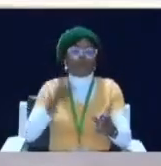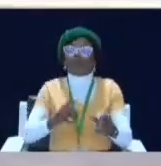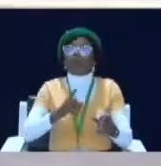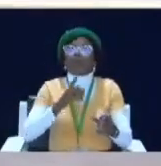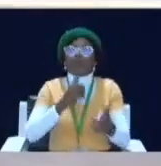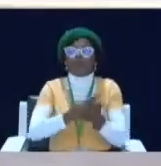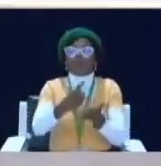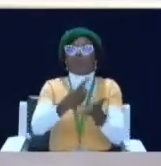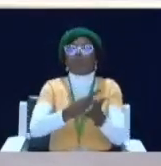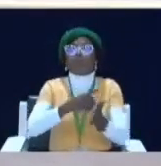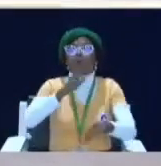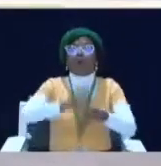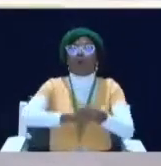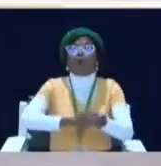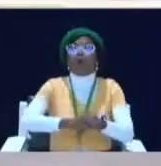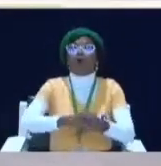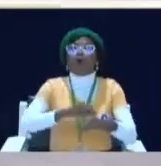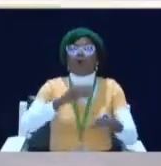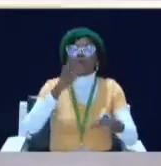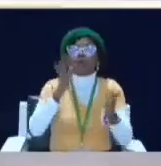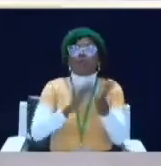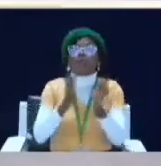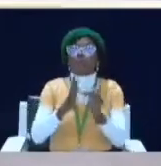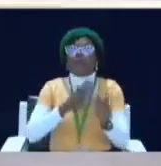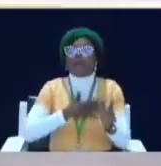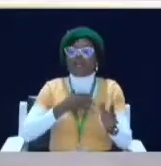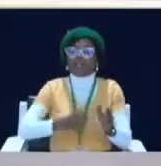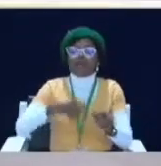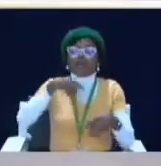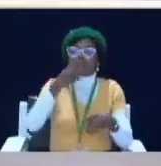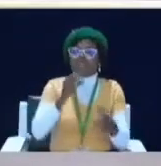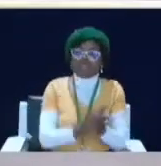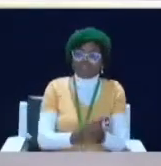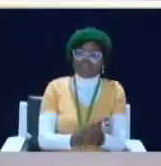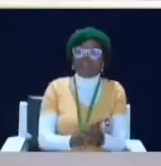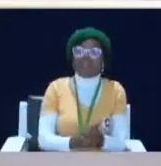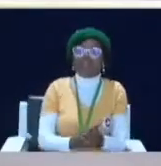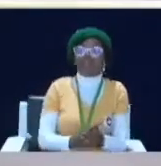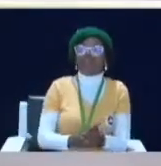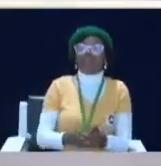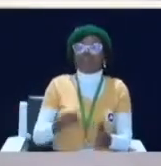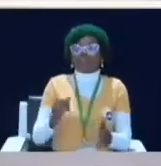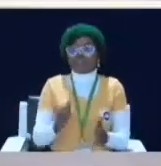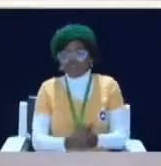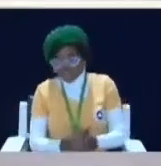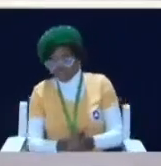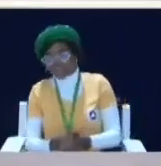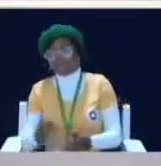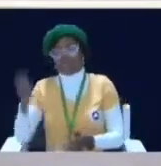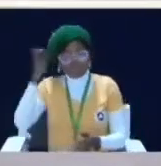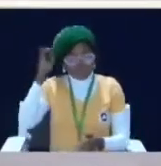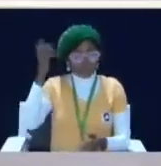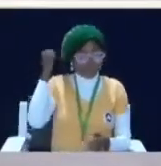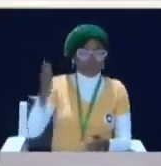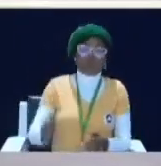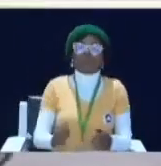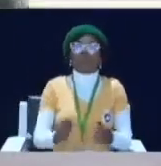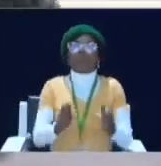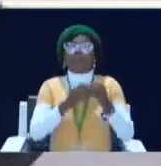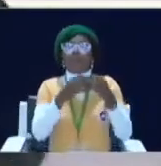ever-reigning champion. It was even emphasizing that Muhammad Ali was a lost champion. He was a